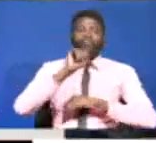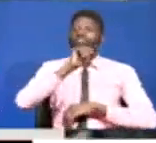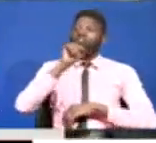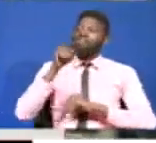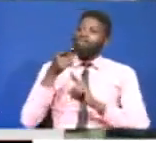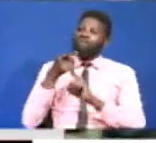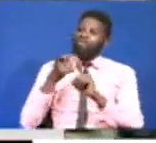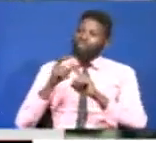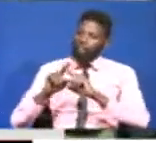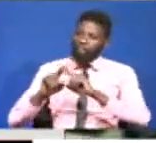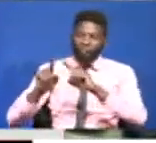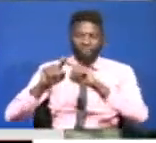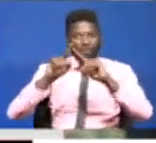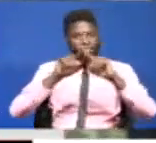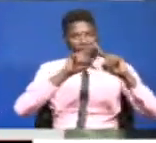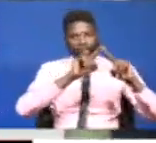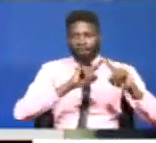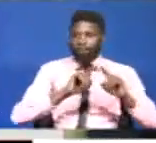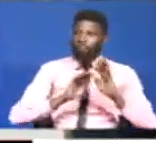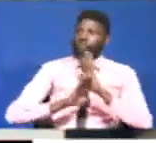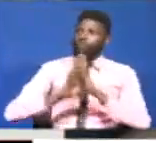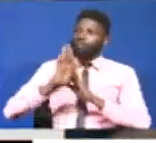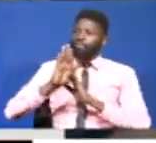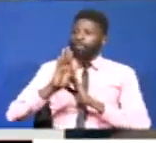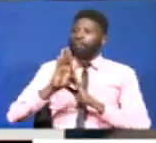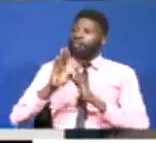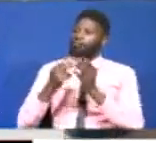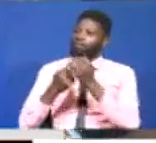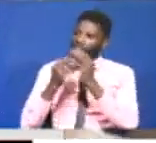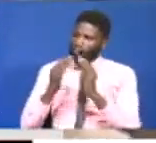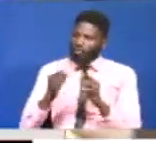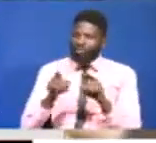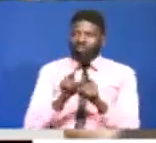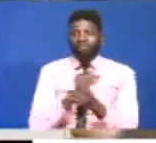our development partners and other friends of the Congo.